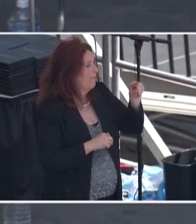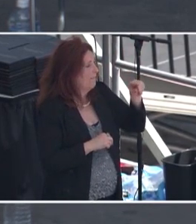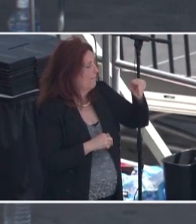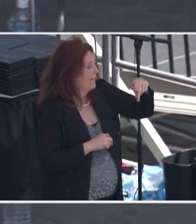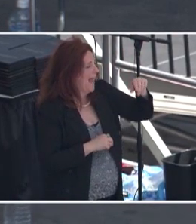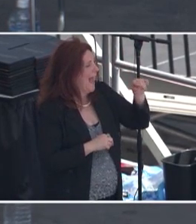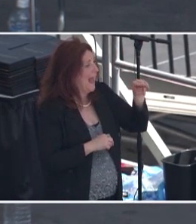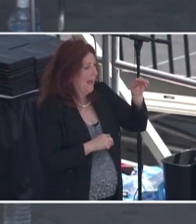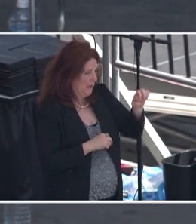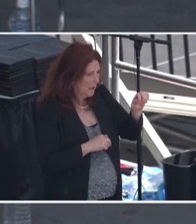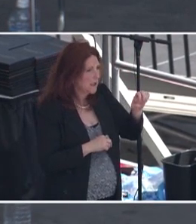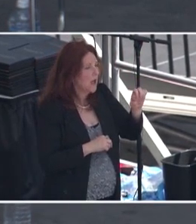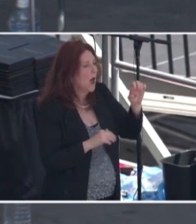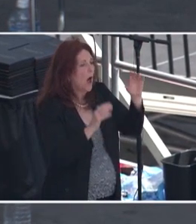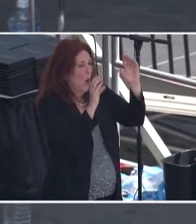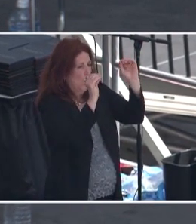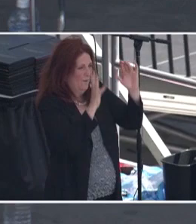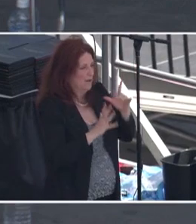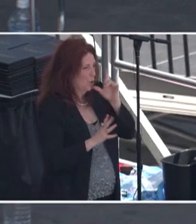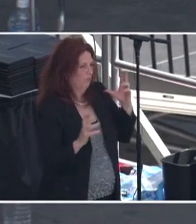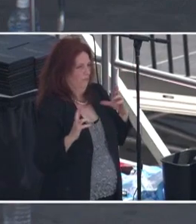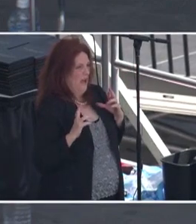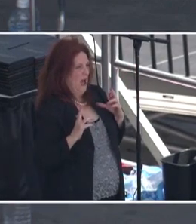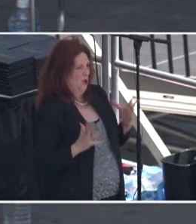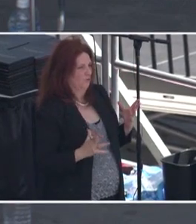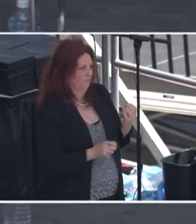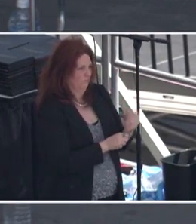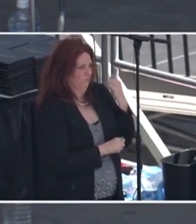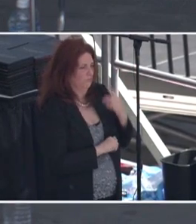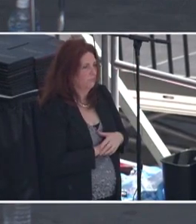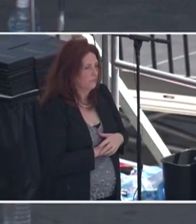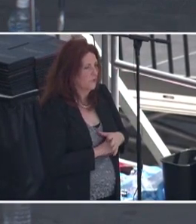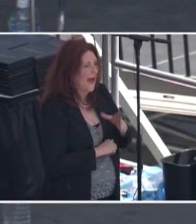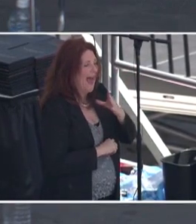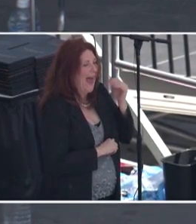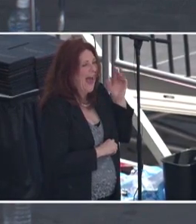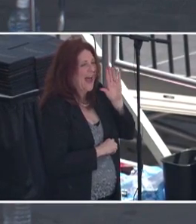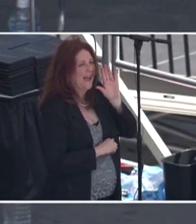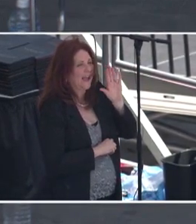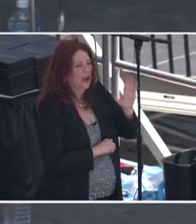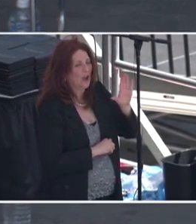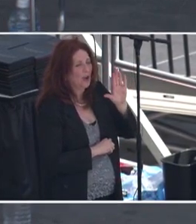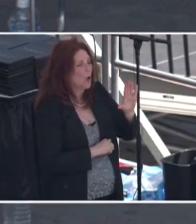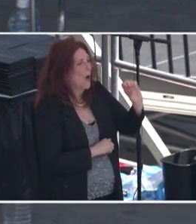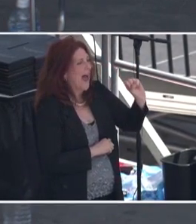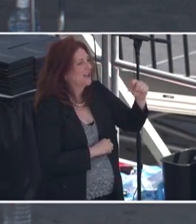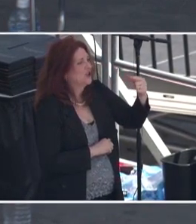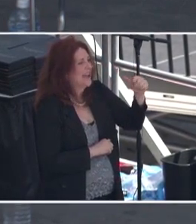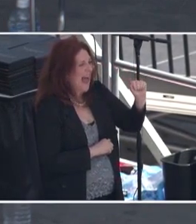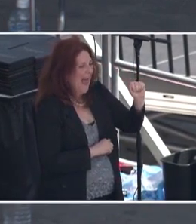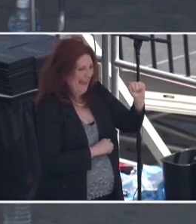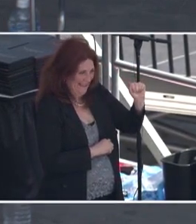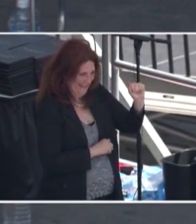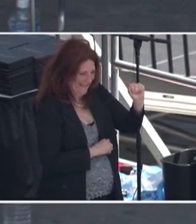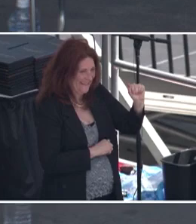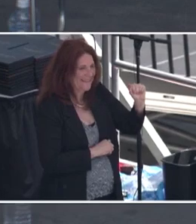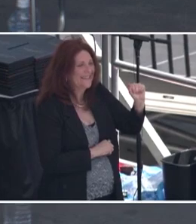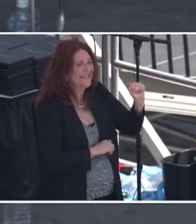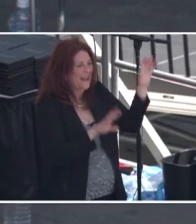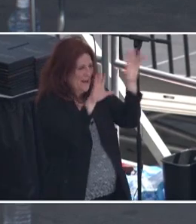Professor Emeritus, and your SGA President,